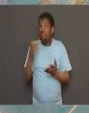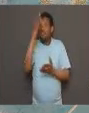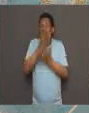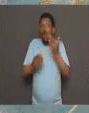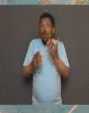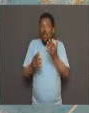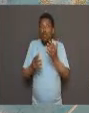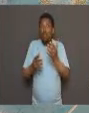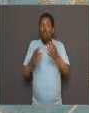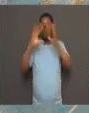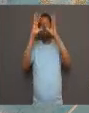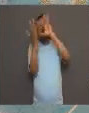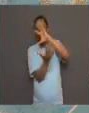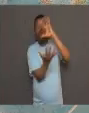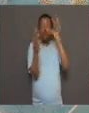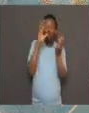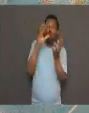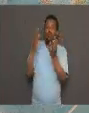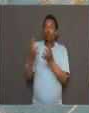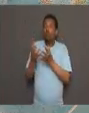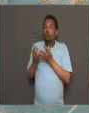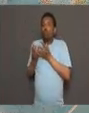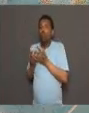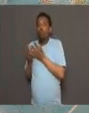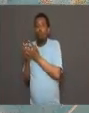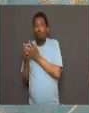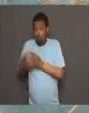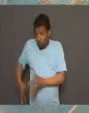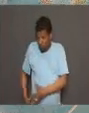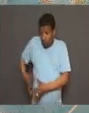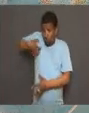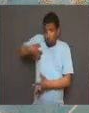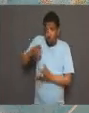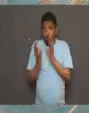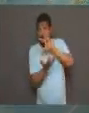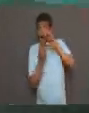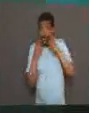someone pulling a globe out of his or her pocket to study.